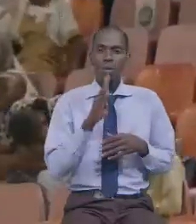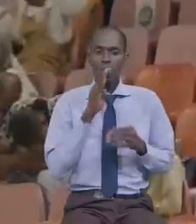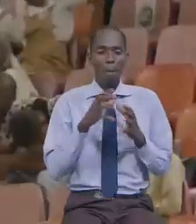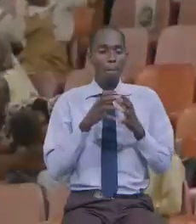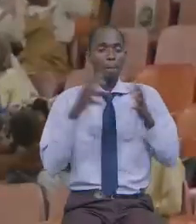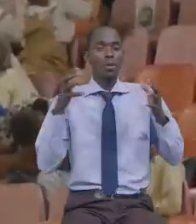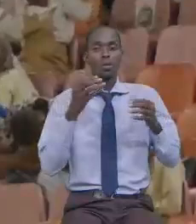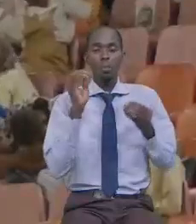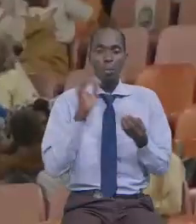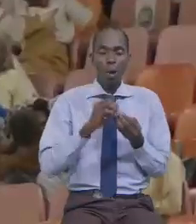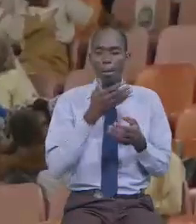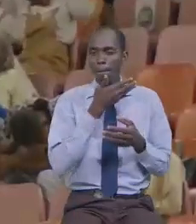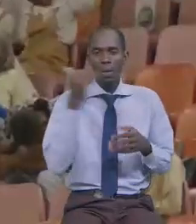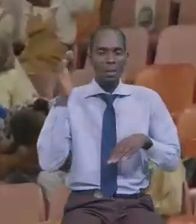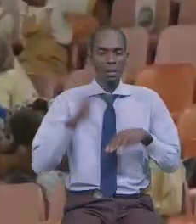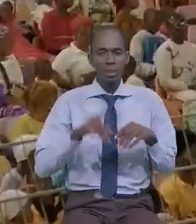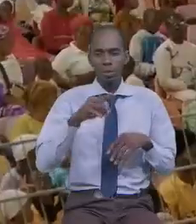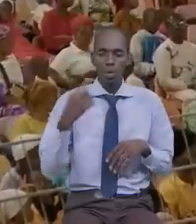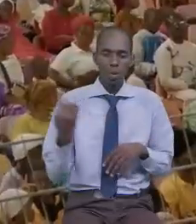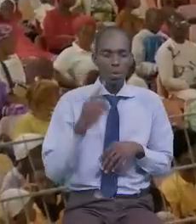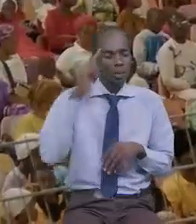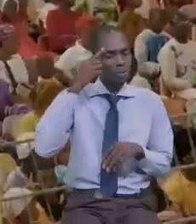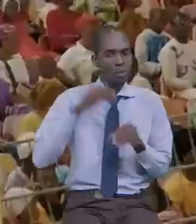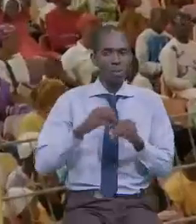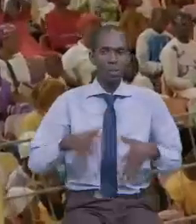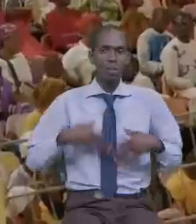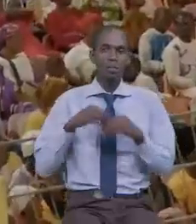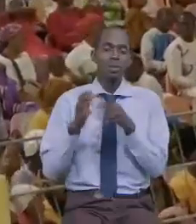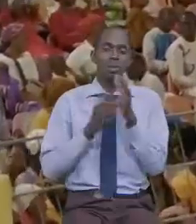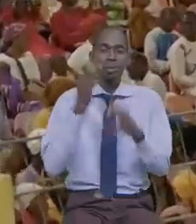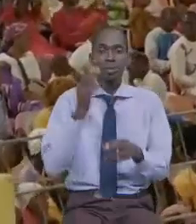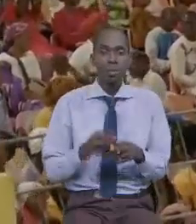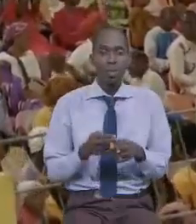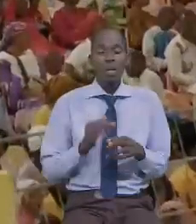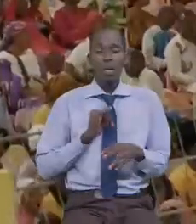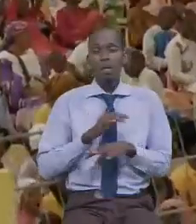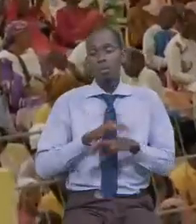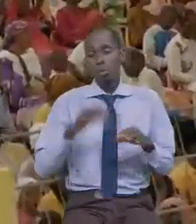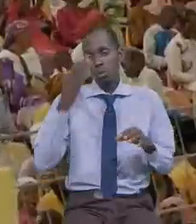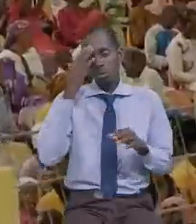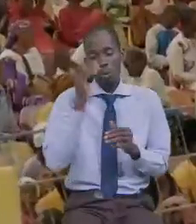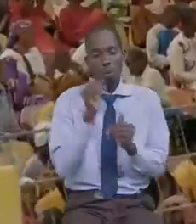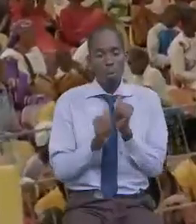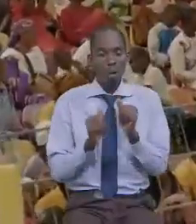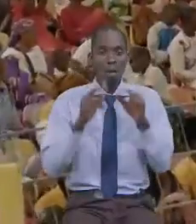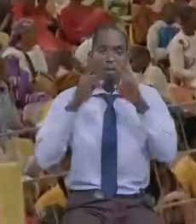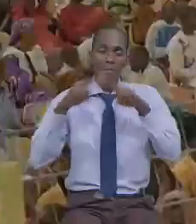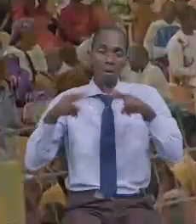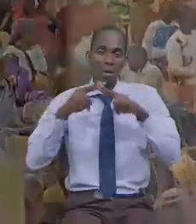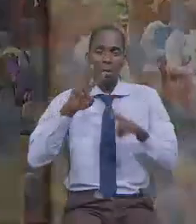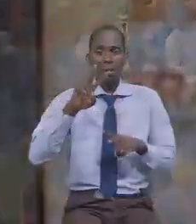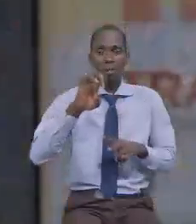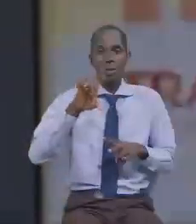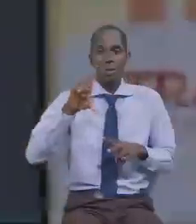better than you ever thought in your life. I don't know which village you come from and which family you